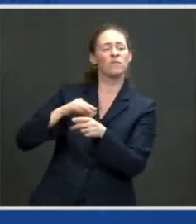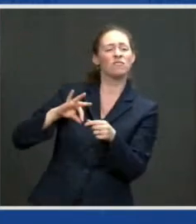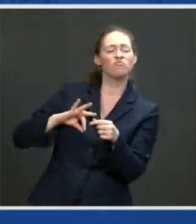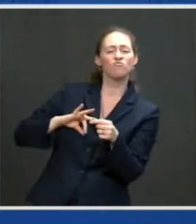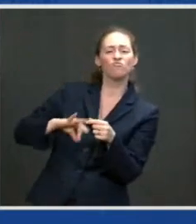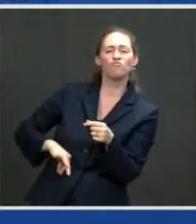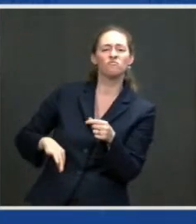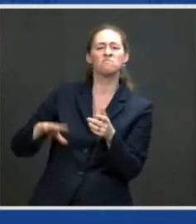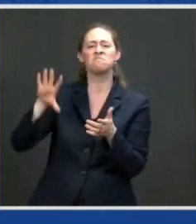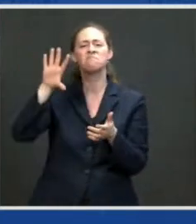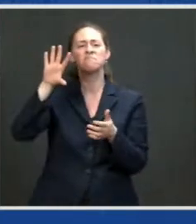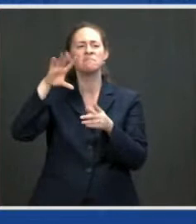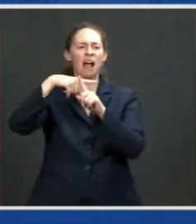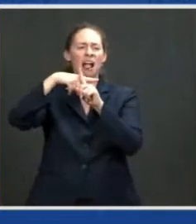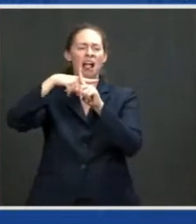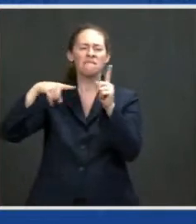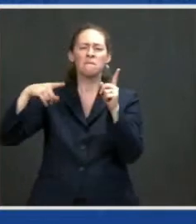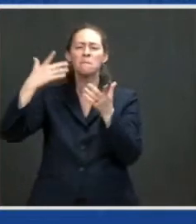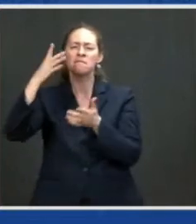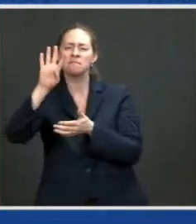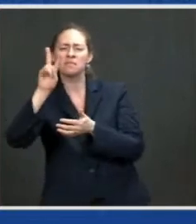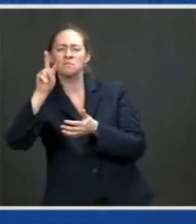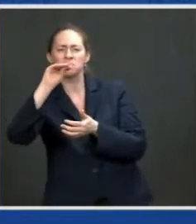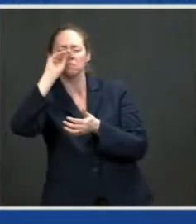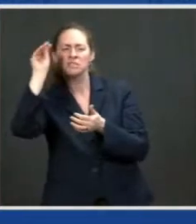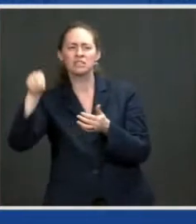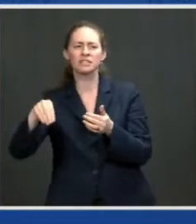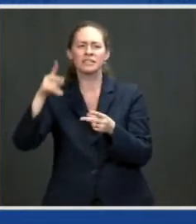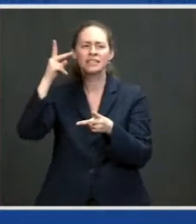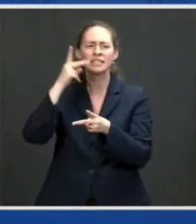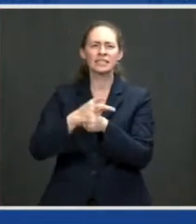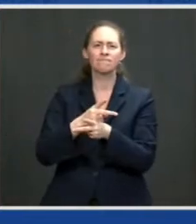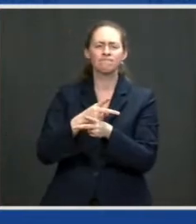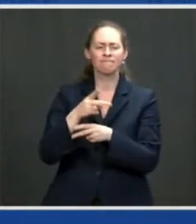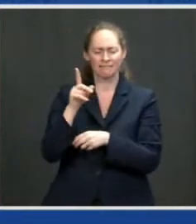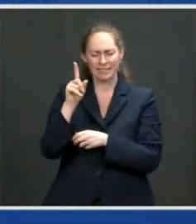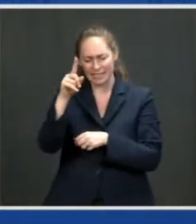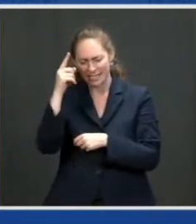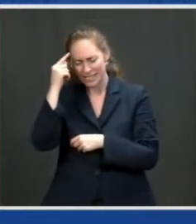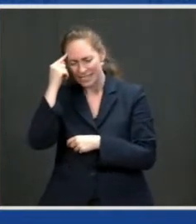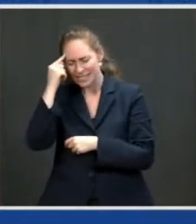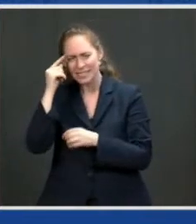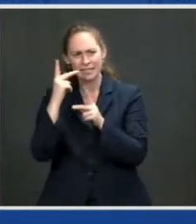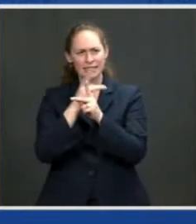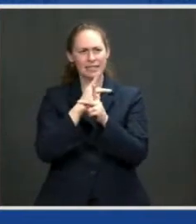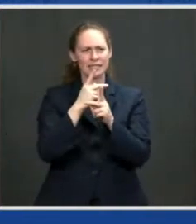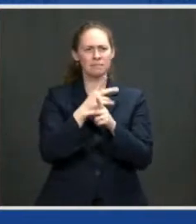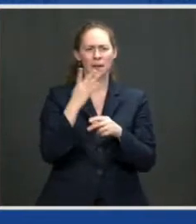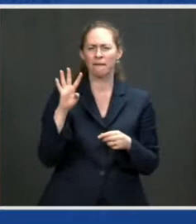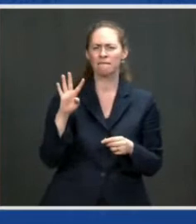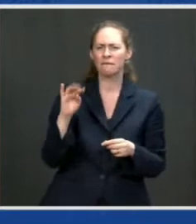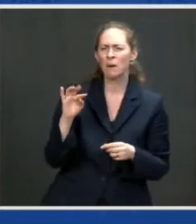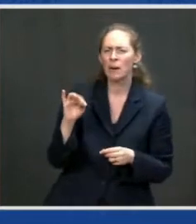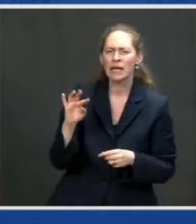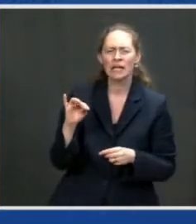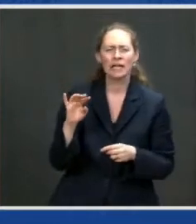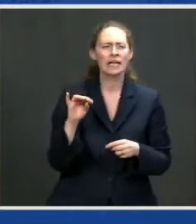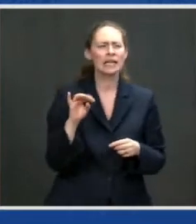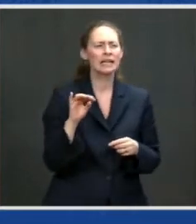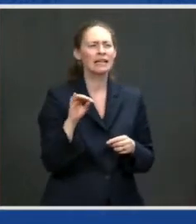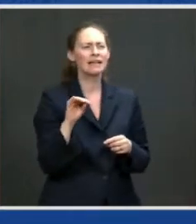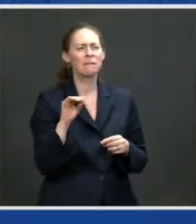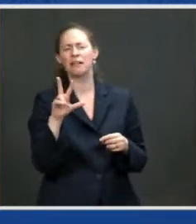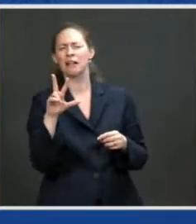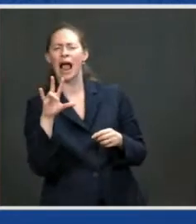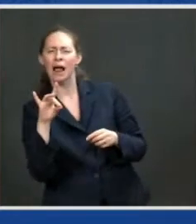think it's 42%. Let me see, 56, it's 40, no, it's